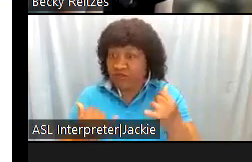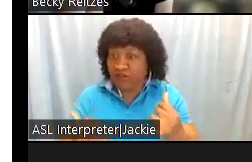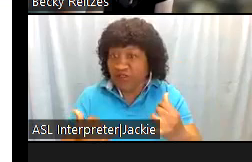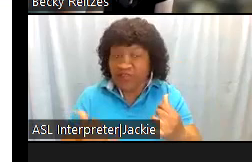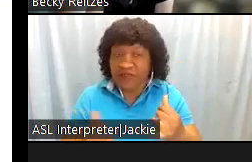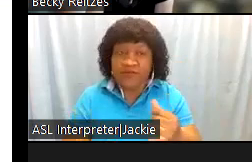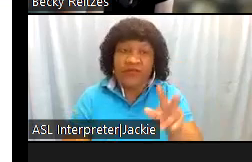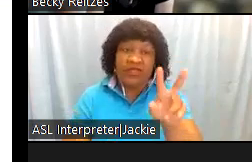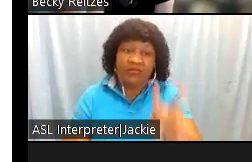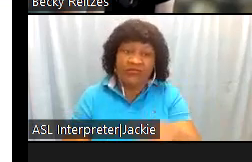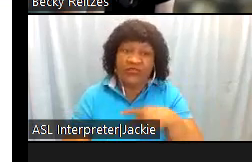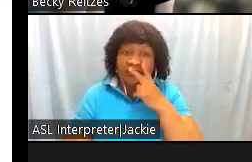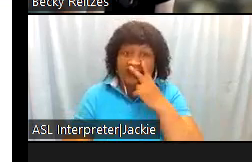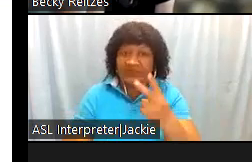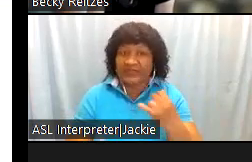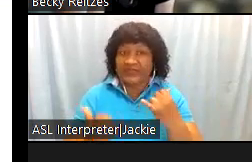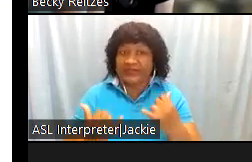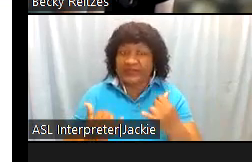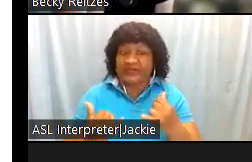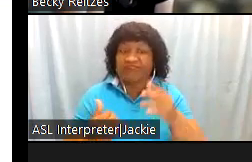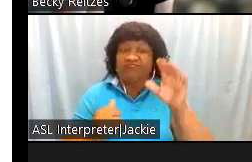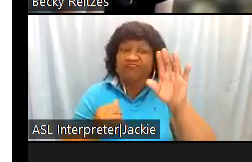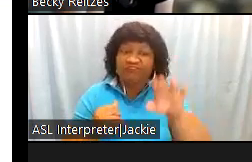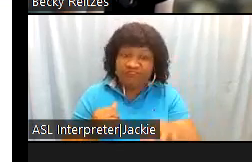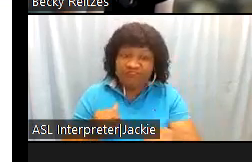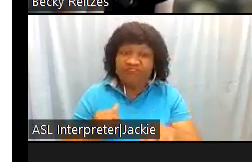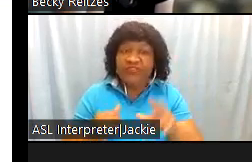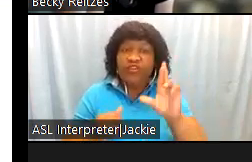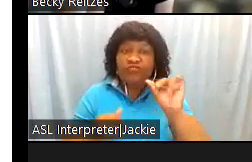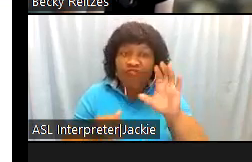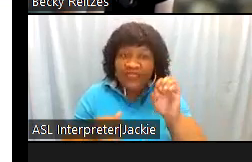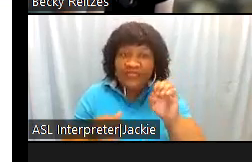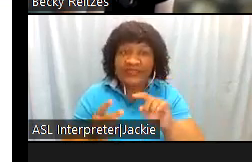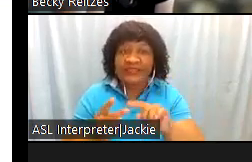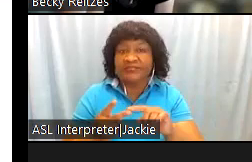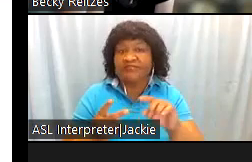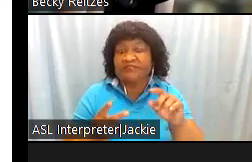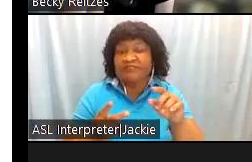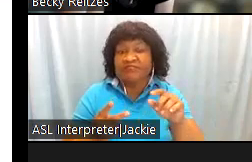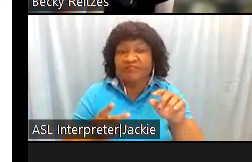And you can see the breakdown by race and ethnicity.